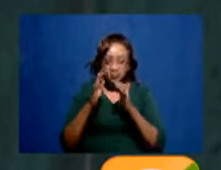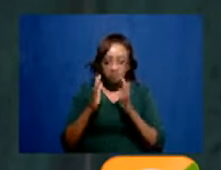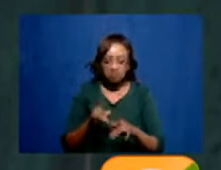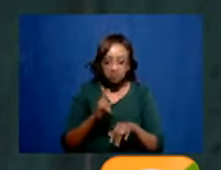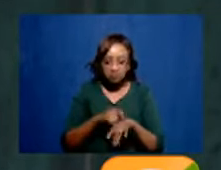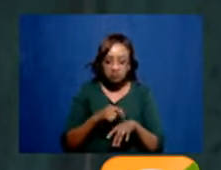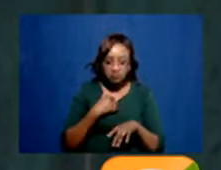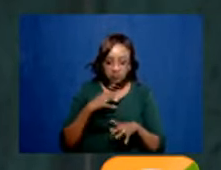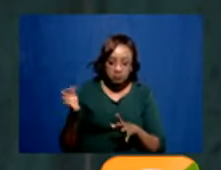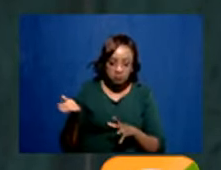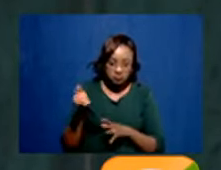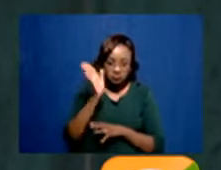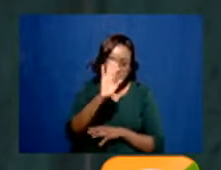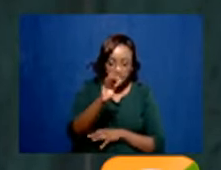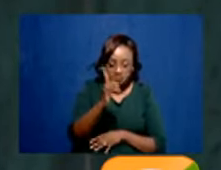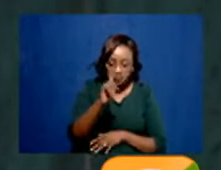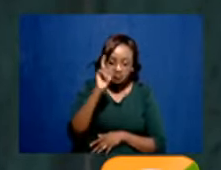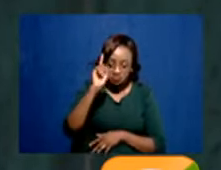nikiondoka hapa.